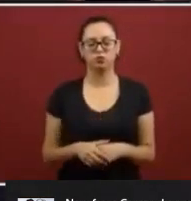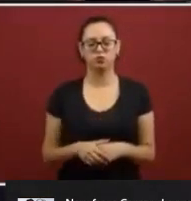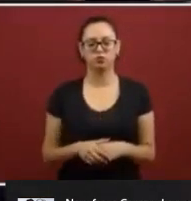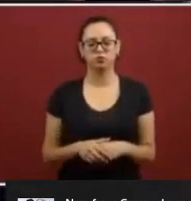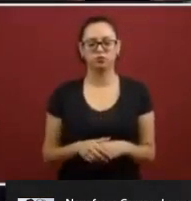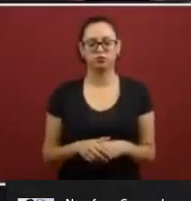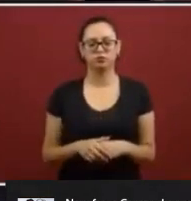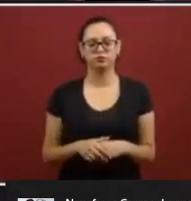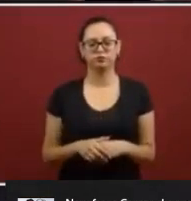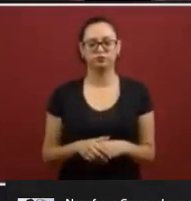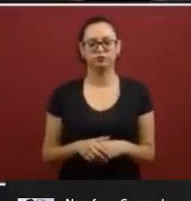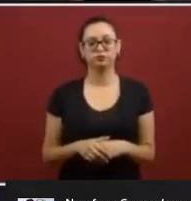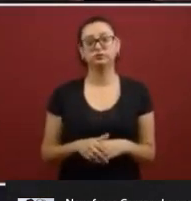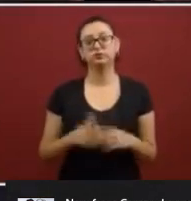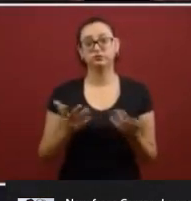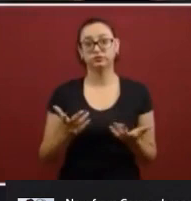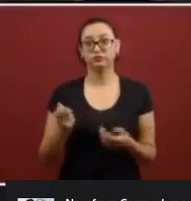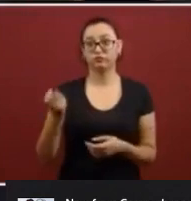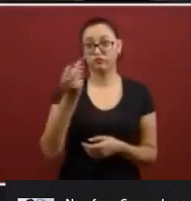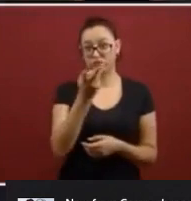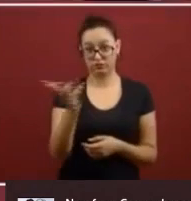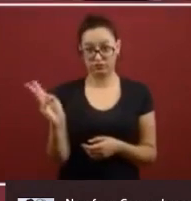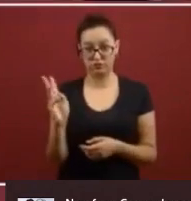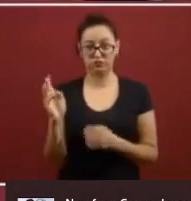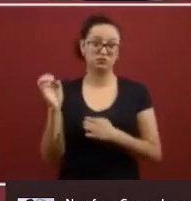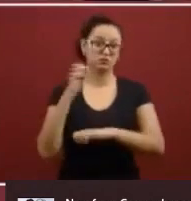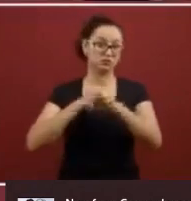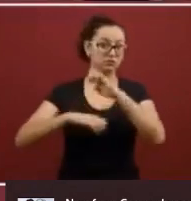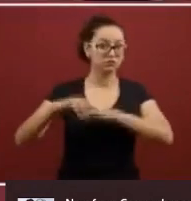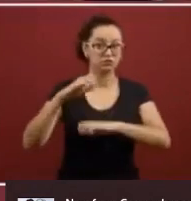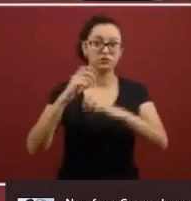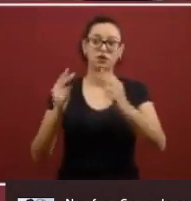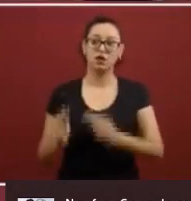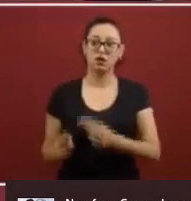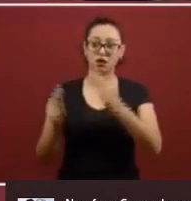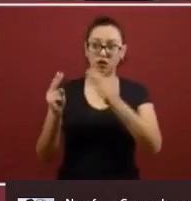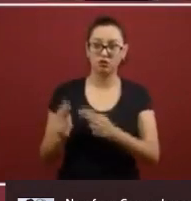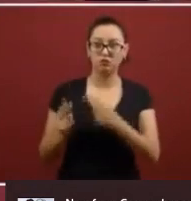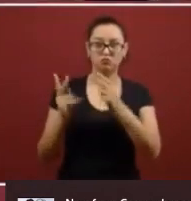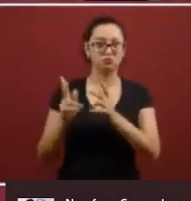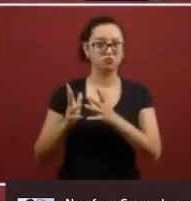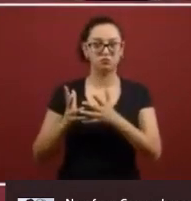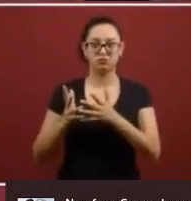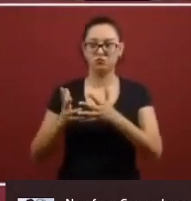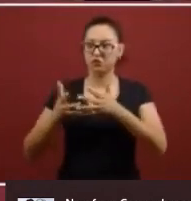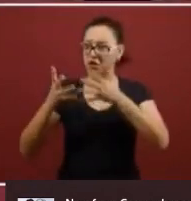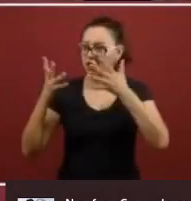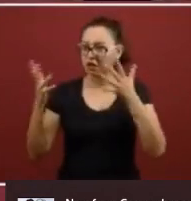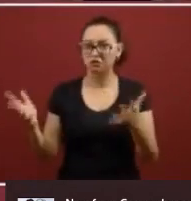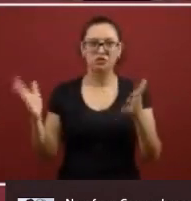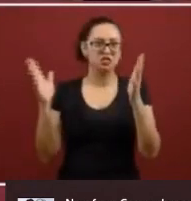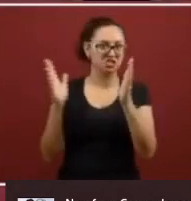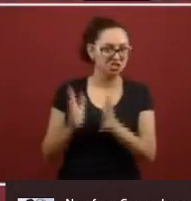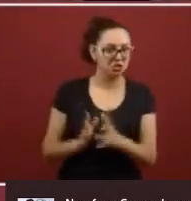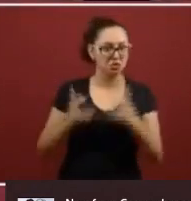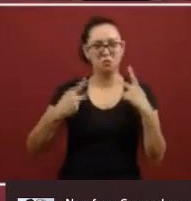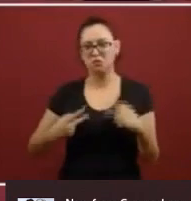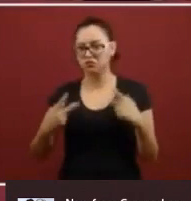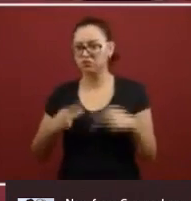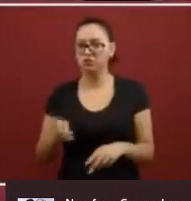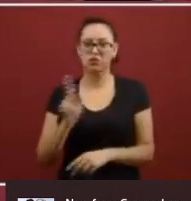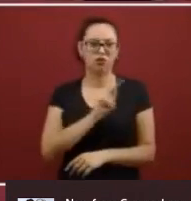no payment of taxes for large corporations. This is so that the